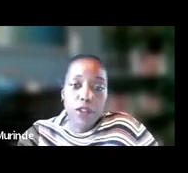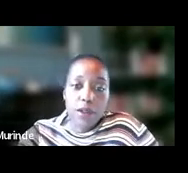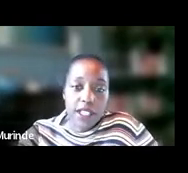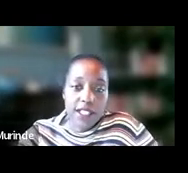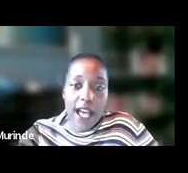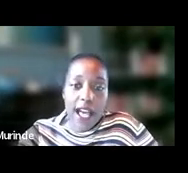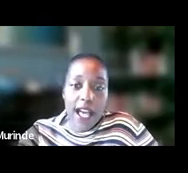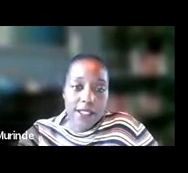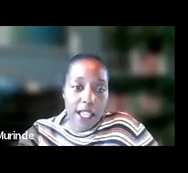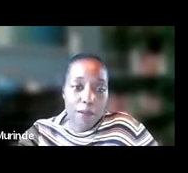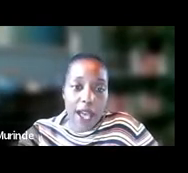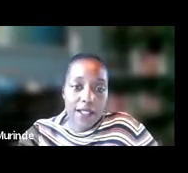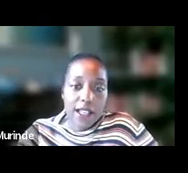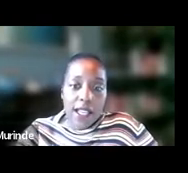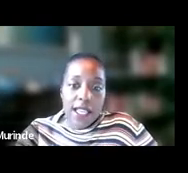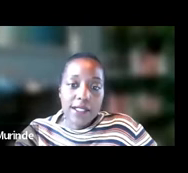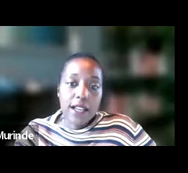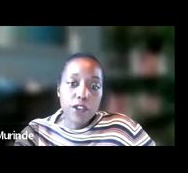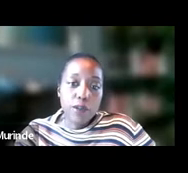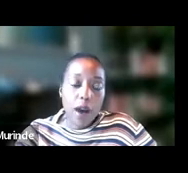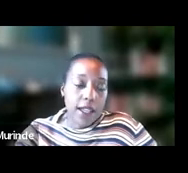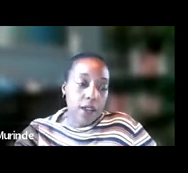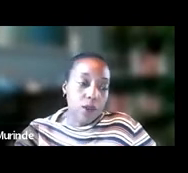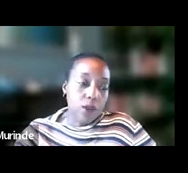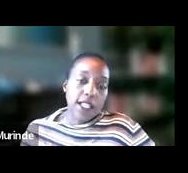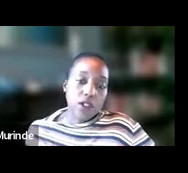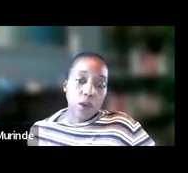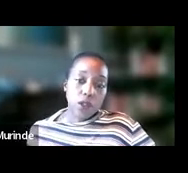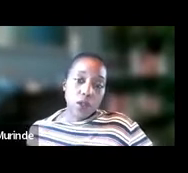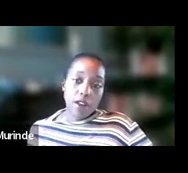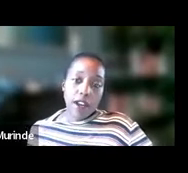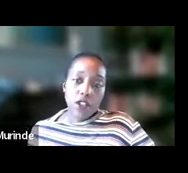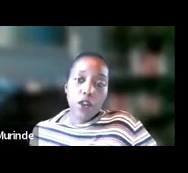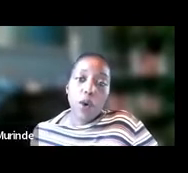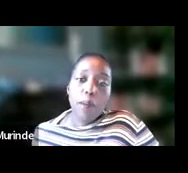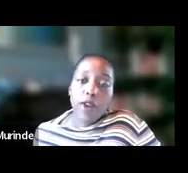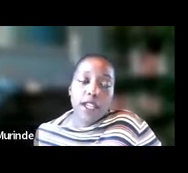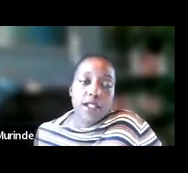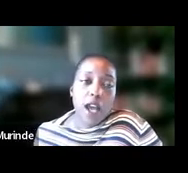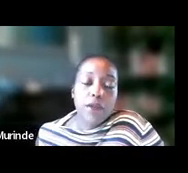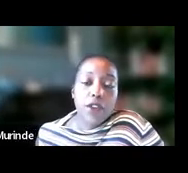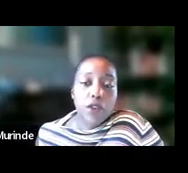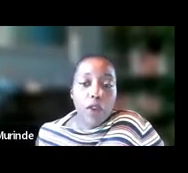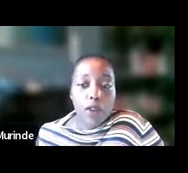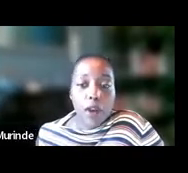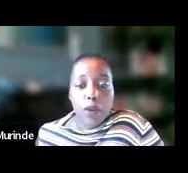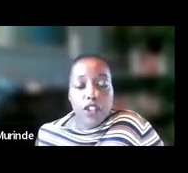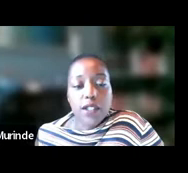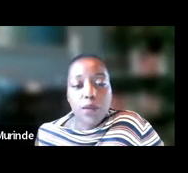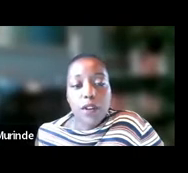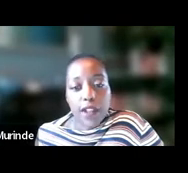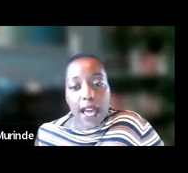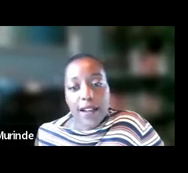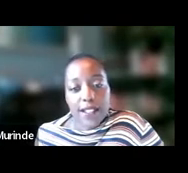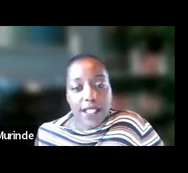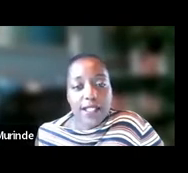create opportunities that have lasting impact. It's delivered by an organisation called The New Direction, who operate the Good Growth Hub, which is